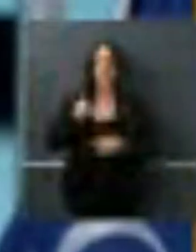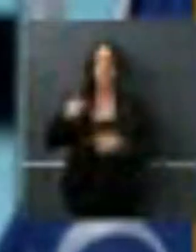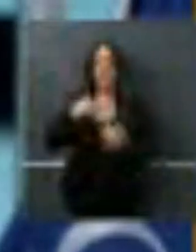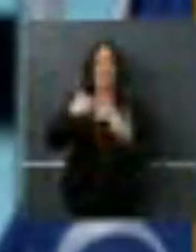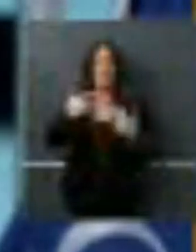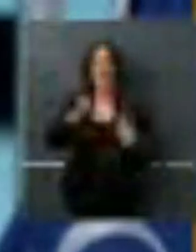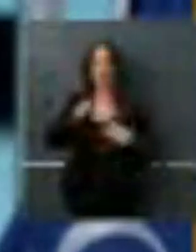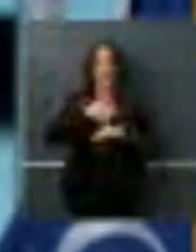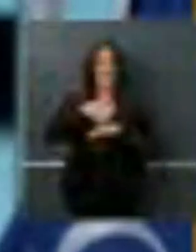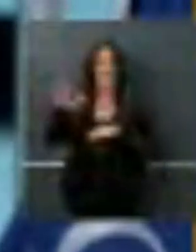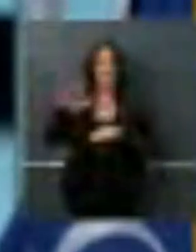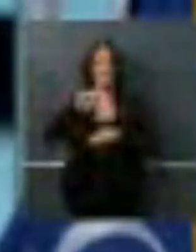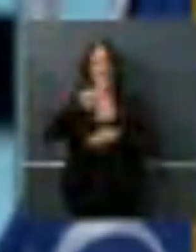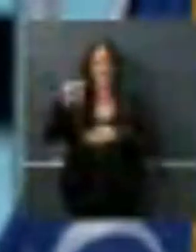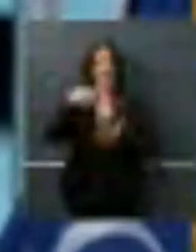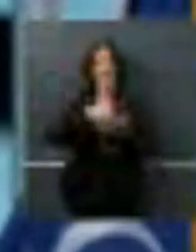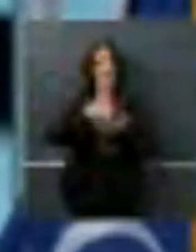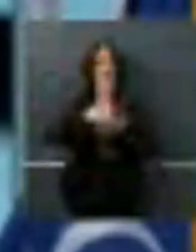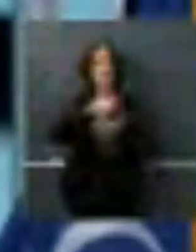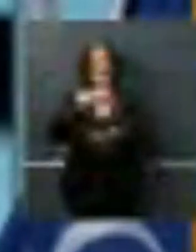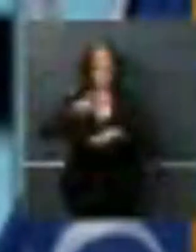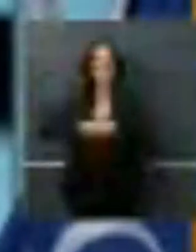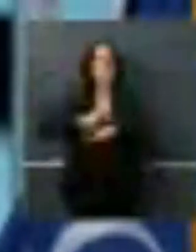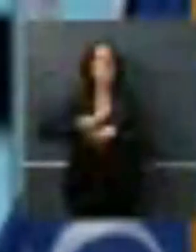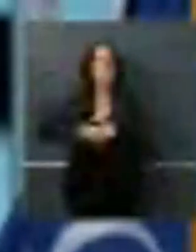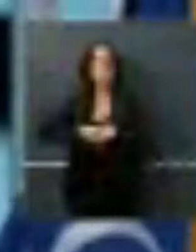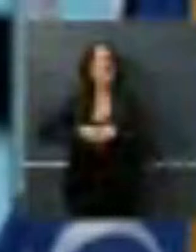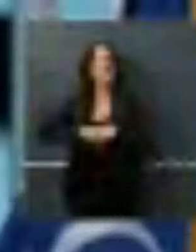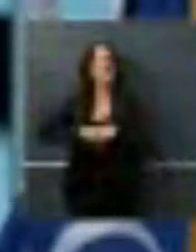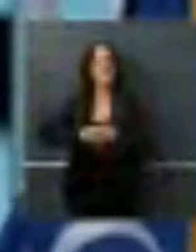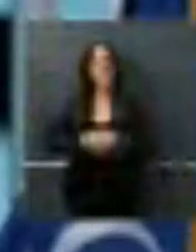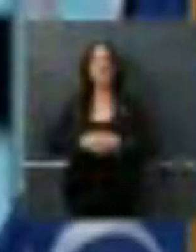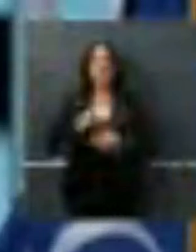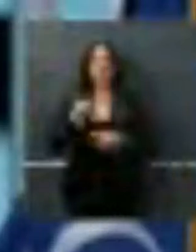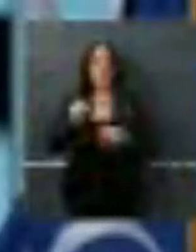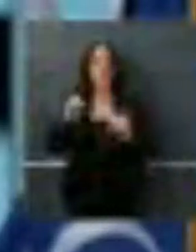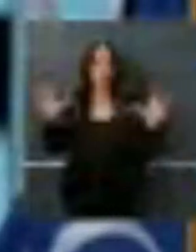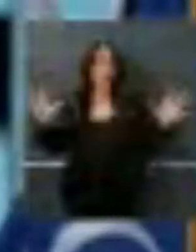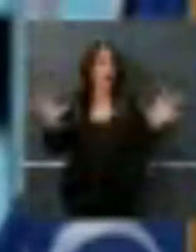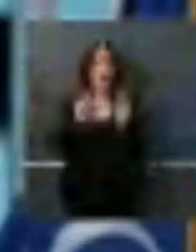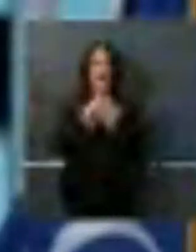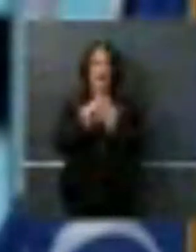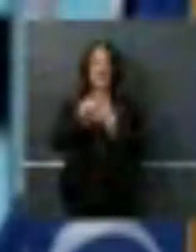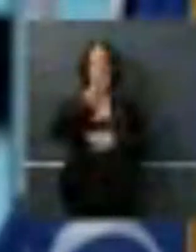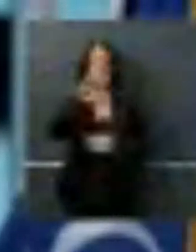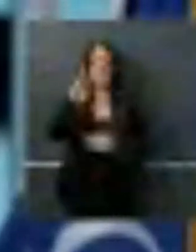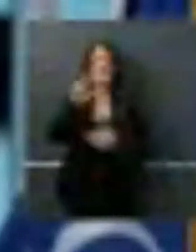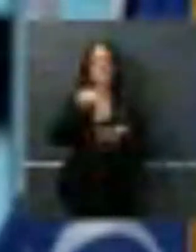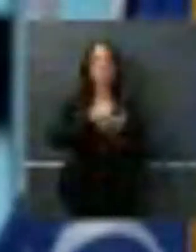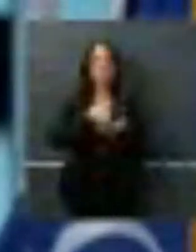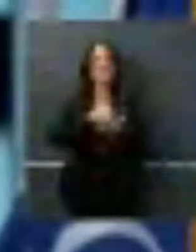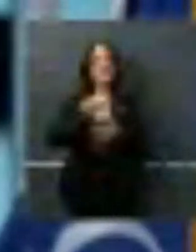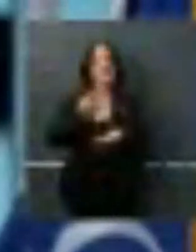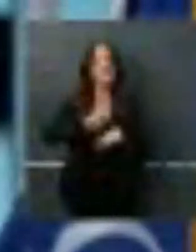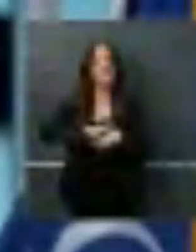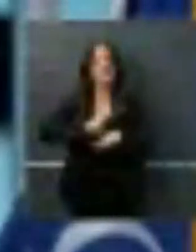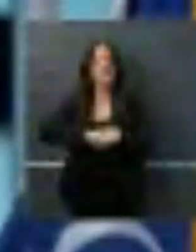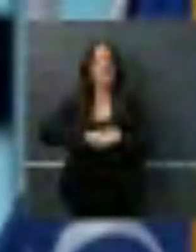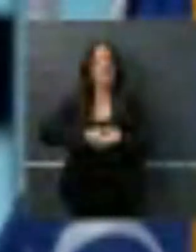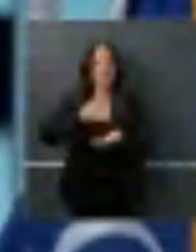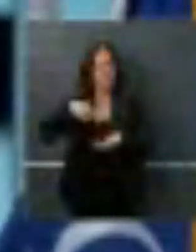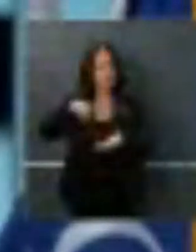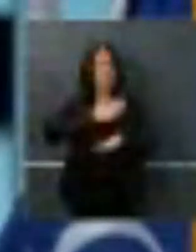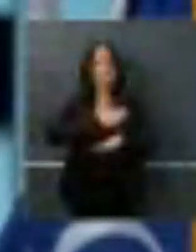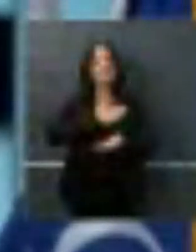of California, 36 doctors and nurses are now deployed into New York. And again, it's the